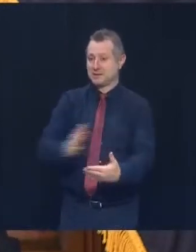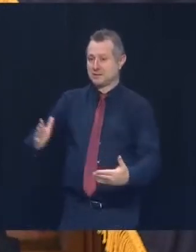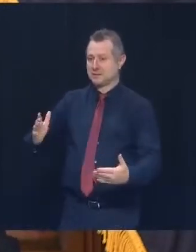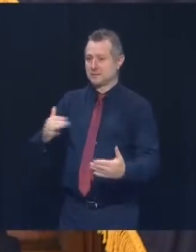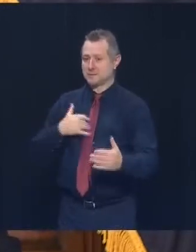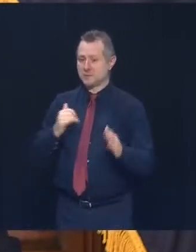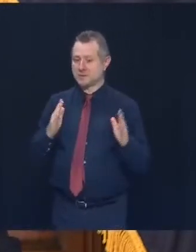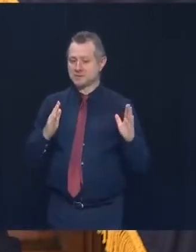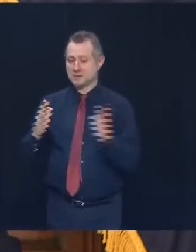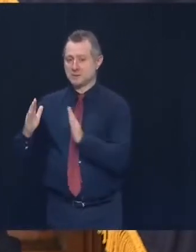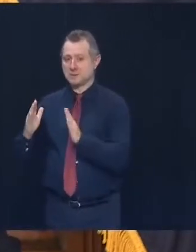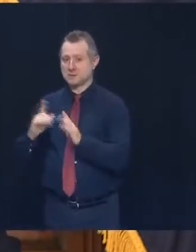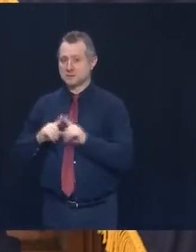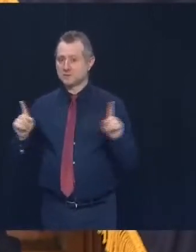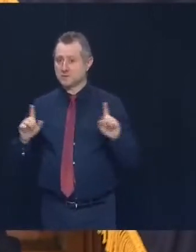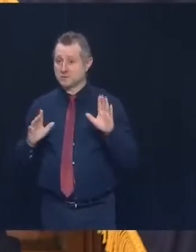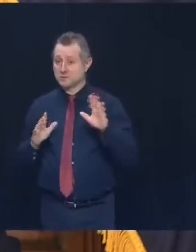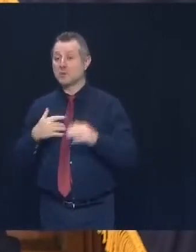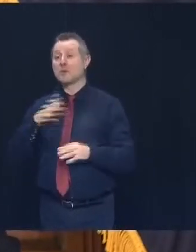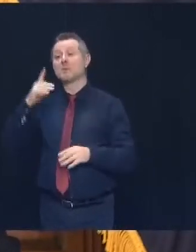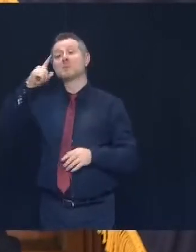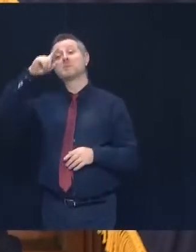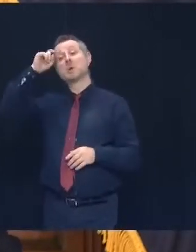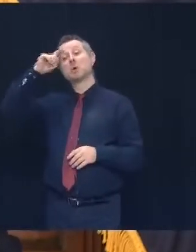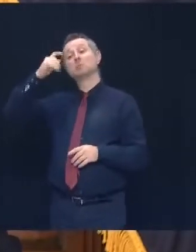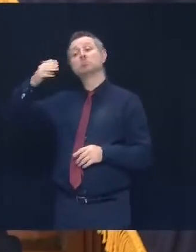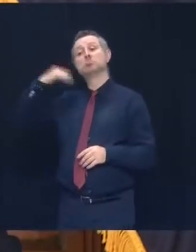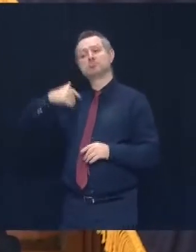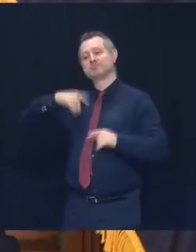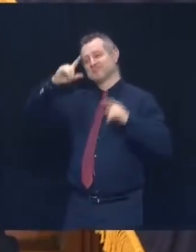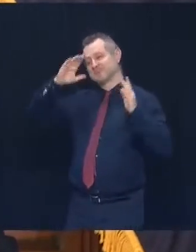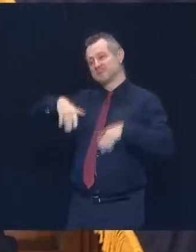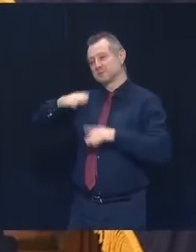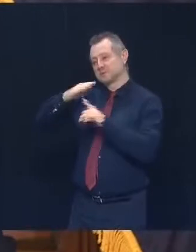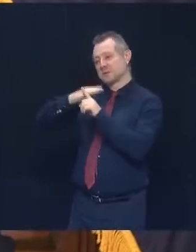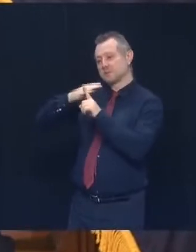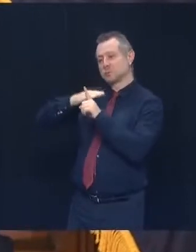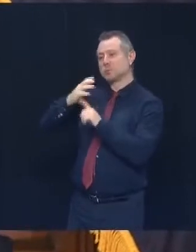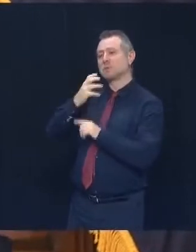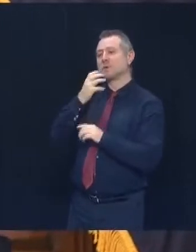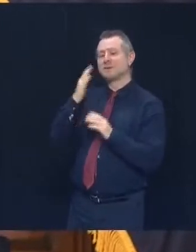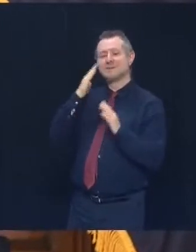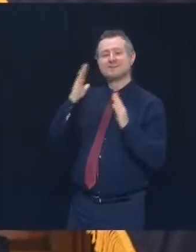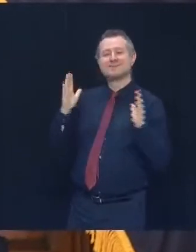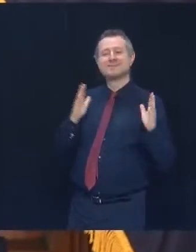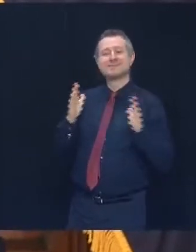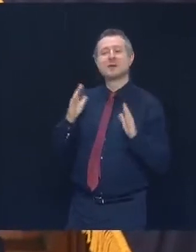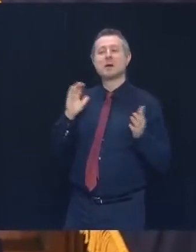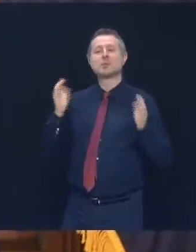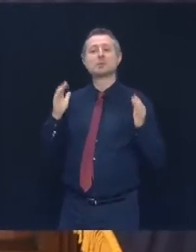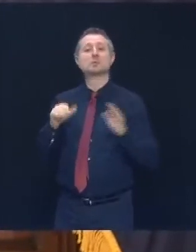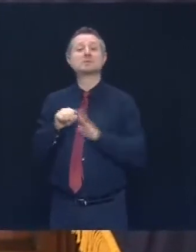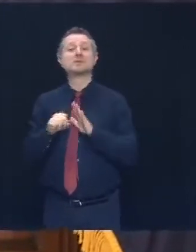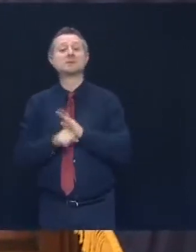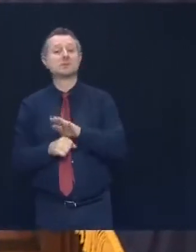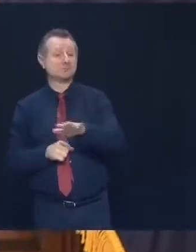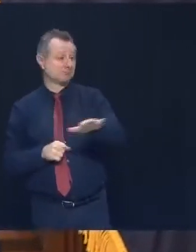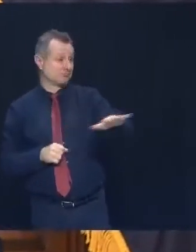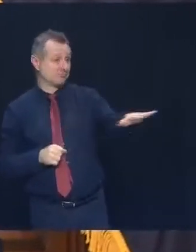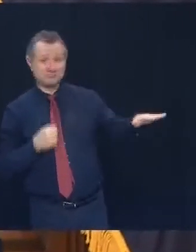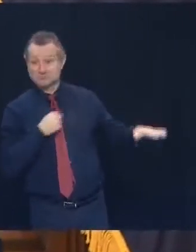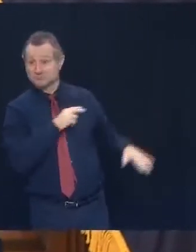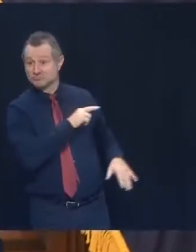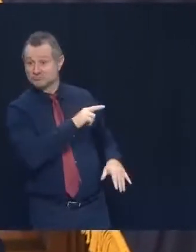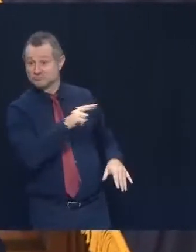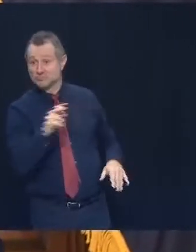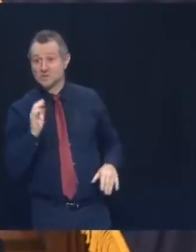summer, you expect one temperature range, and you see what the other states are doing, and you have one